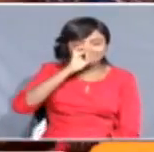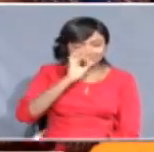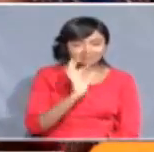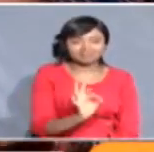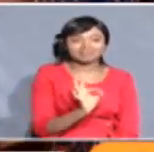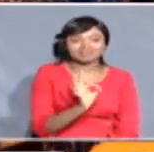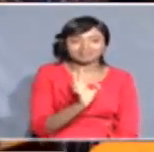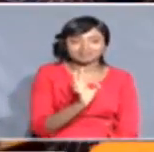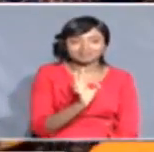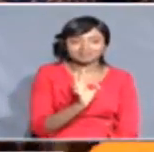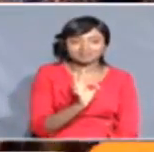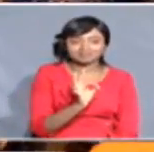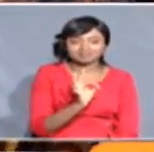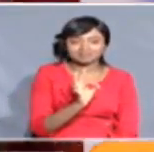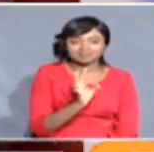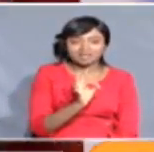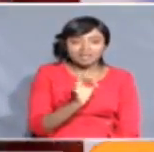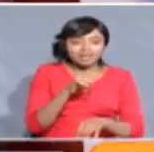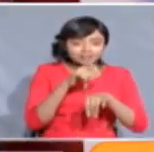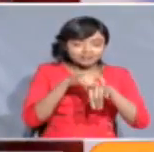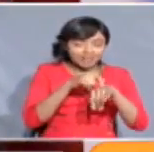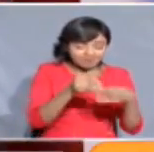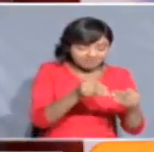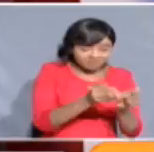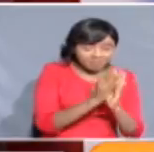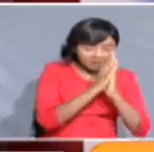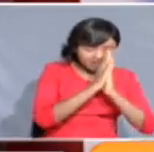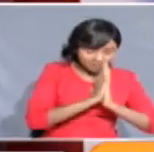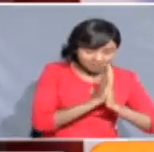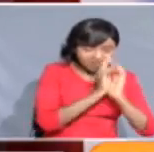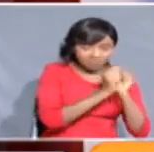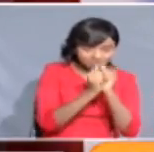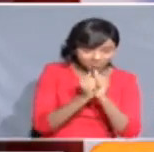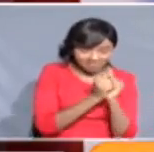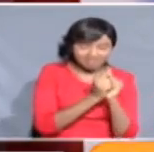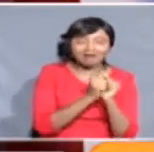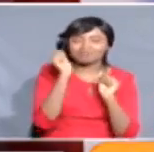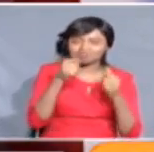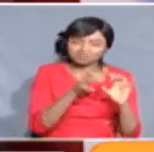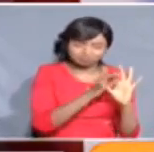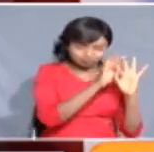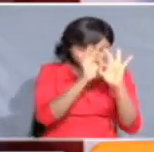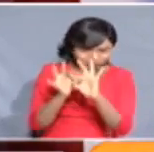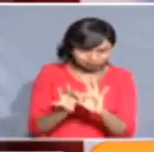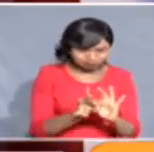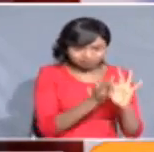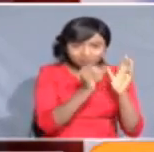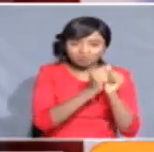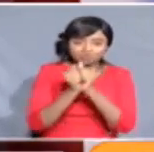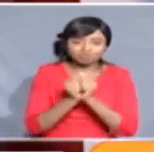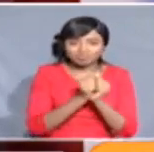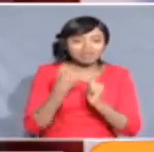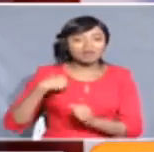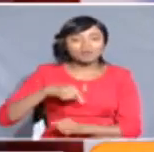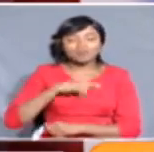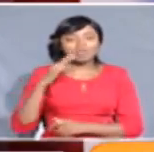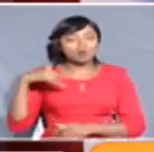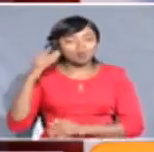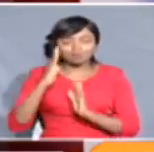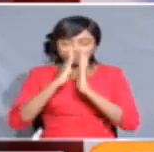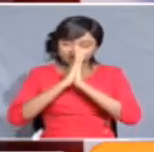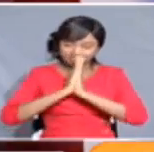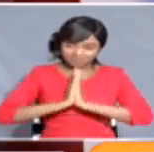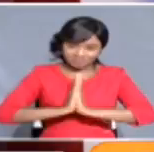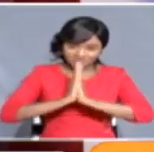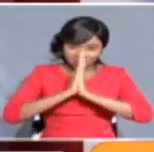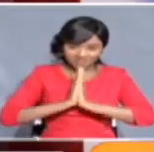family that prays together stays together. So we always pray together as a family. After we come together,